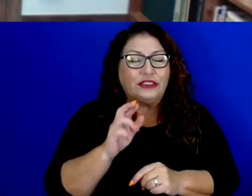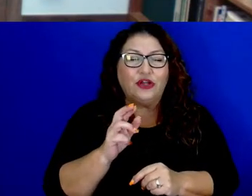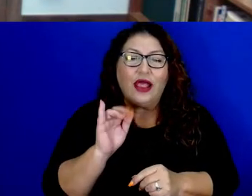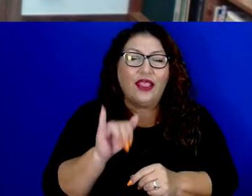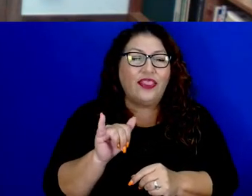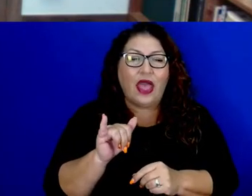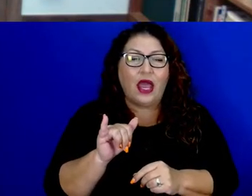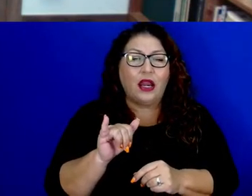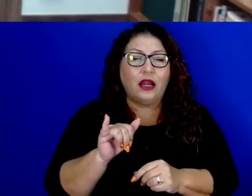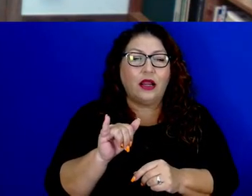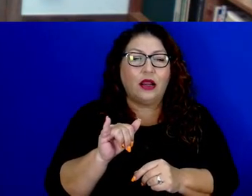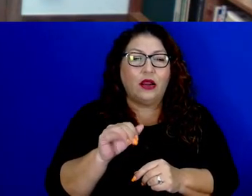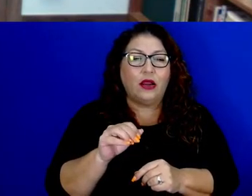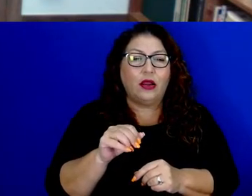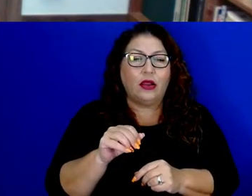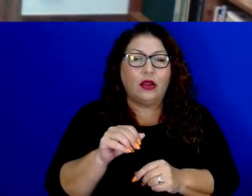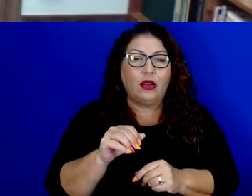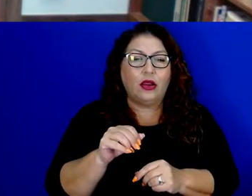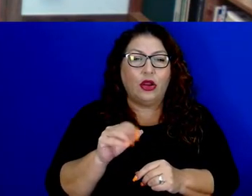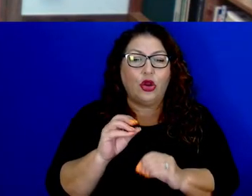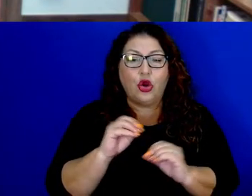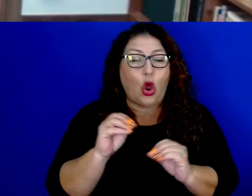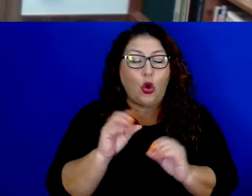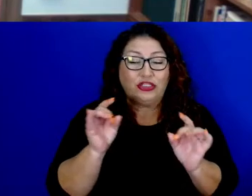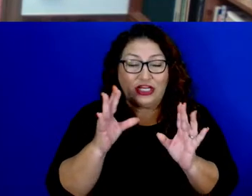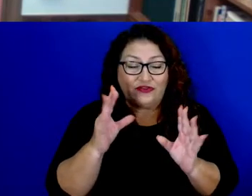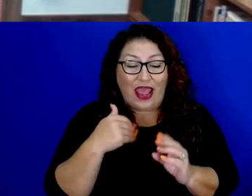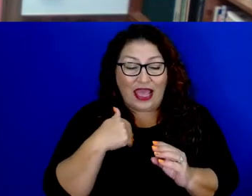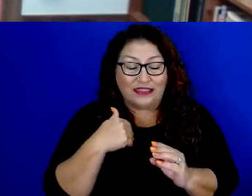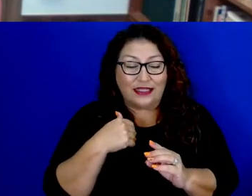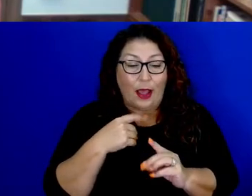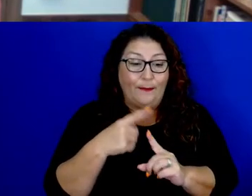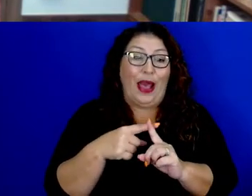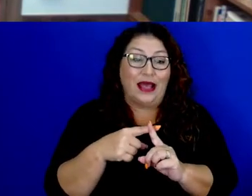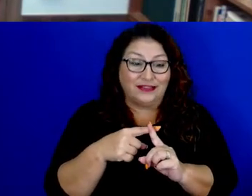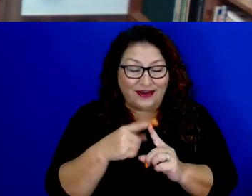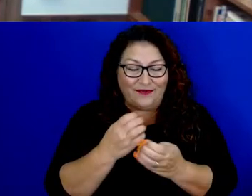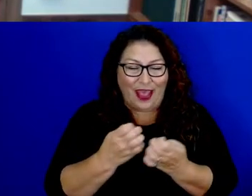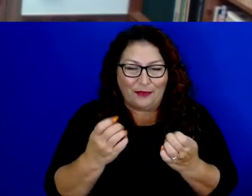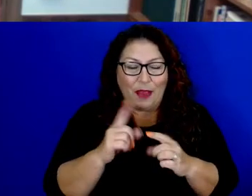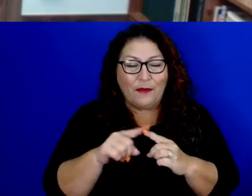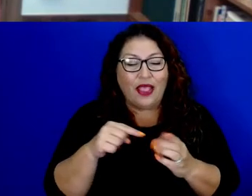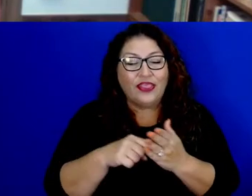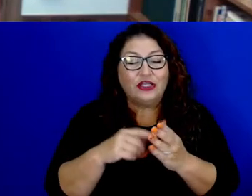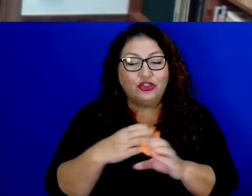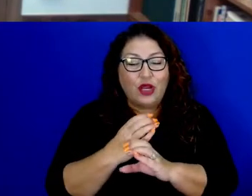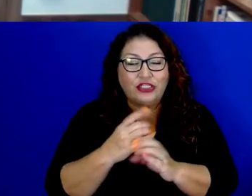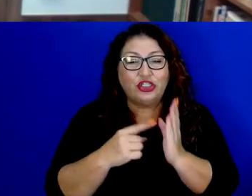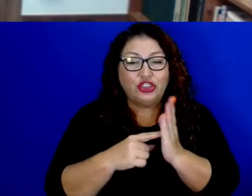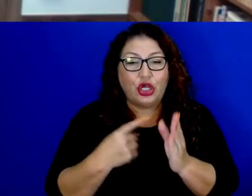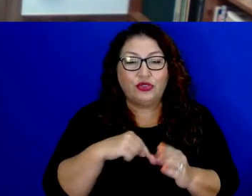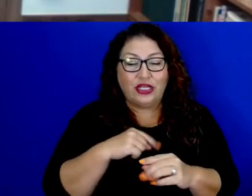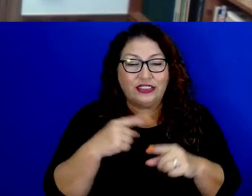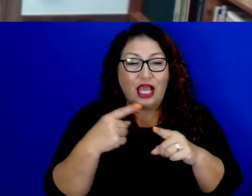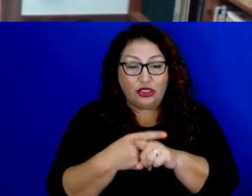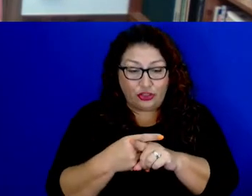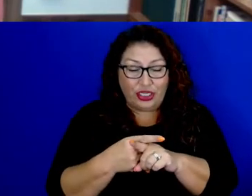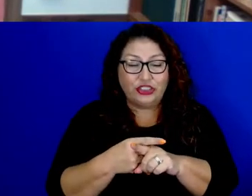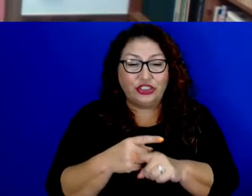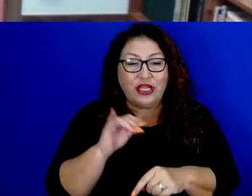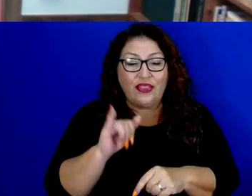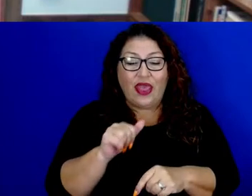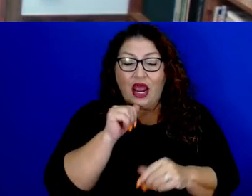positive elements. But however, this crisis has shown us these contradictions, this unjust system, and